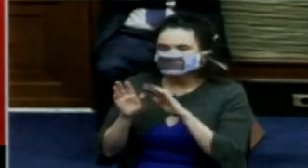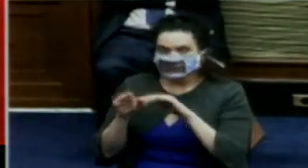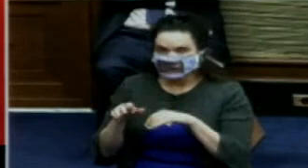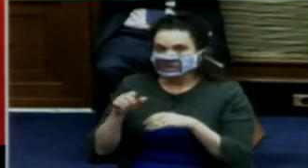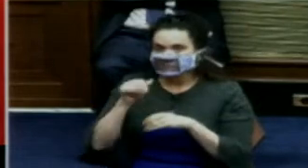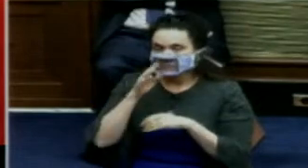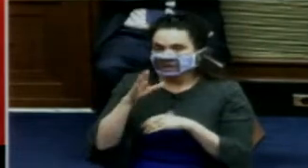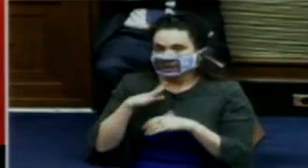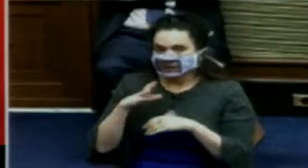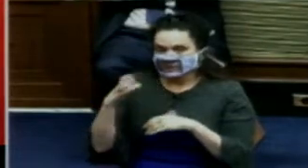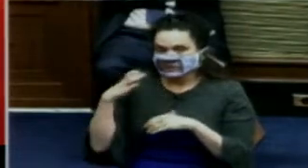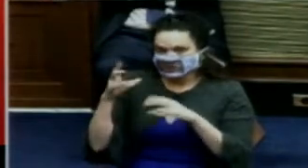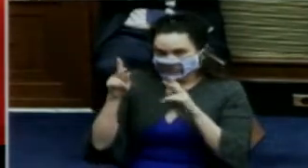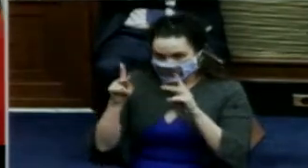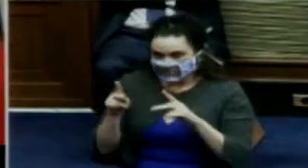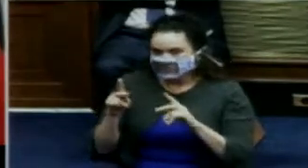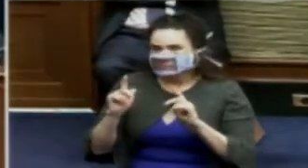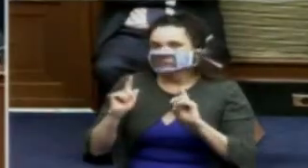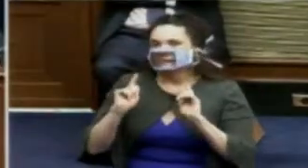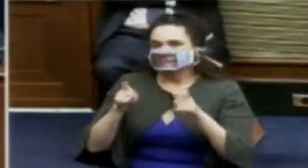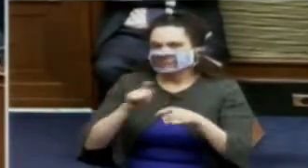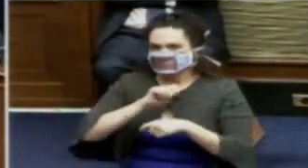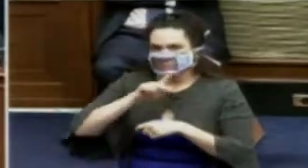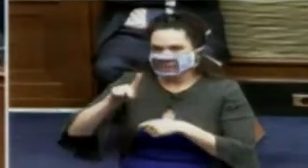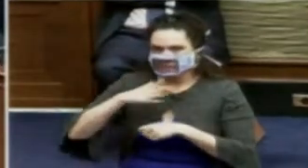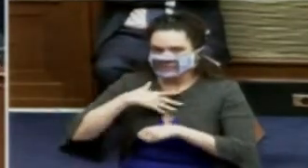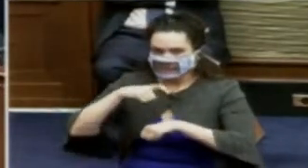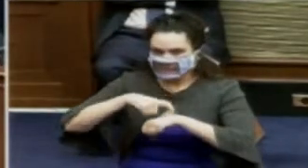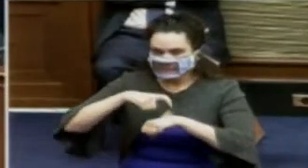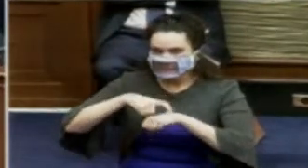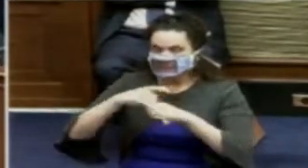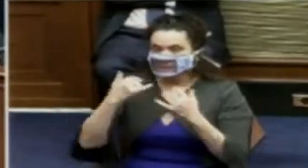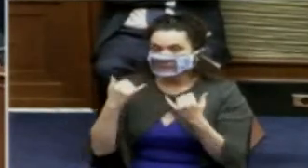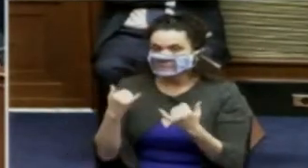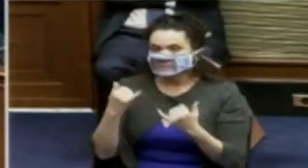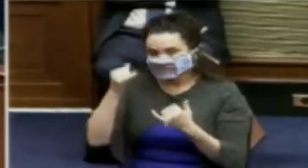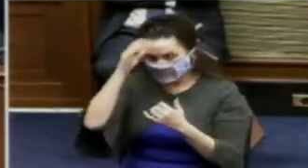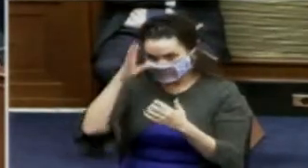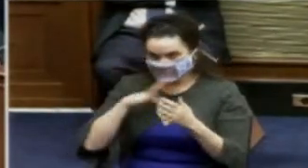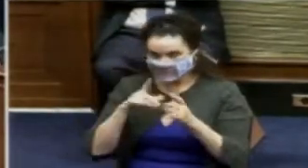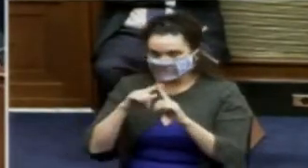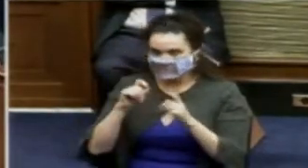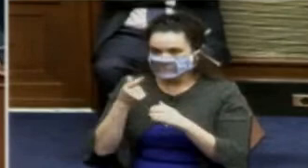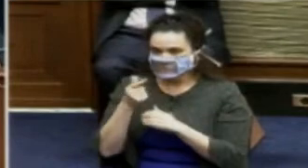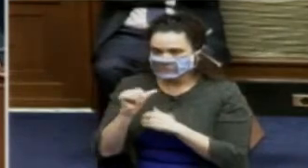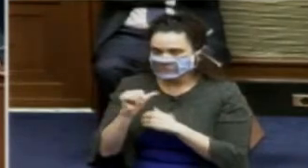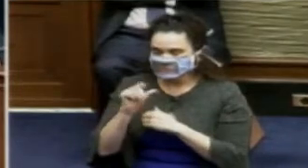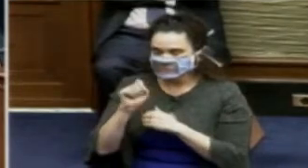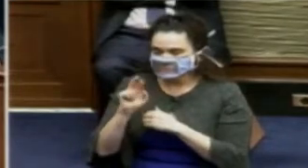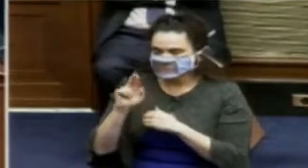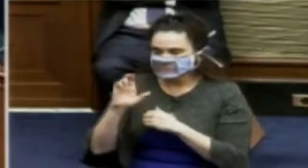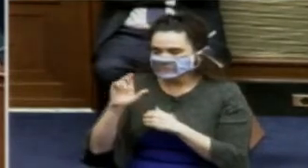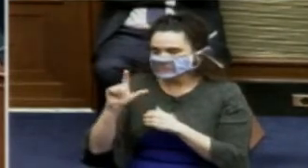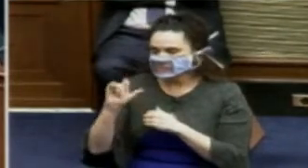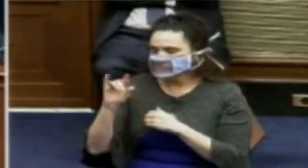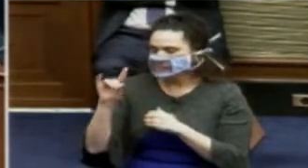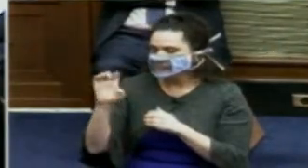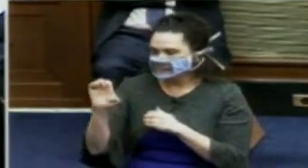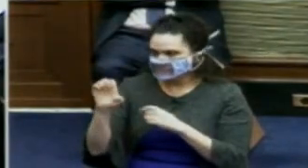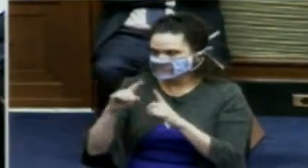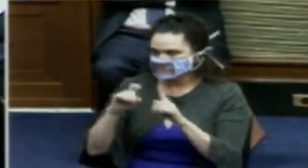back the balance of my time. Thank you. The gentleman from Georgia, Mr. Clyde, is recognized for 5 minutes. The gentleman from Georgia.